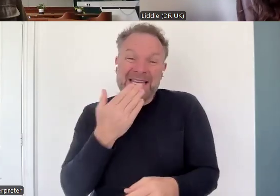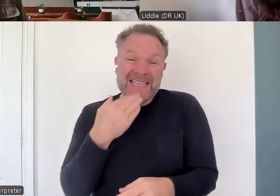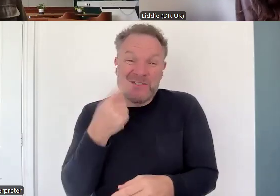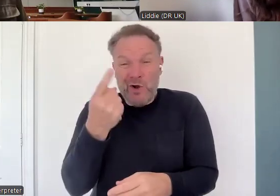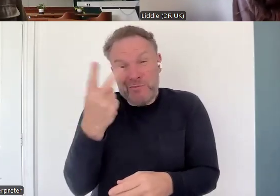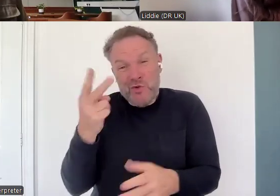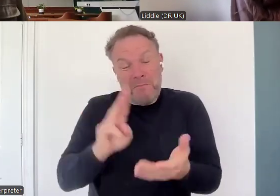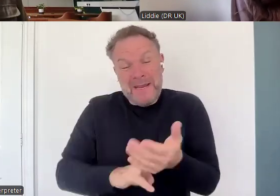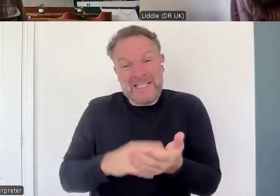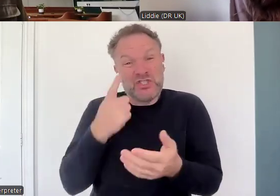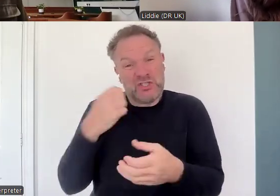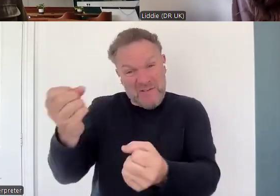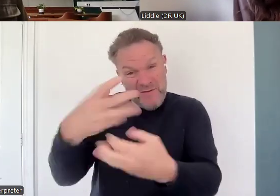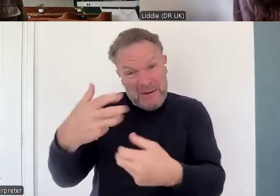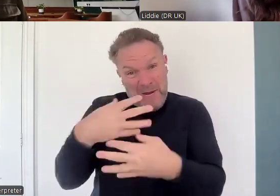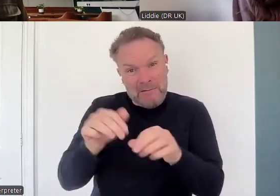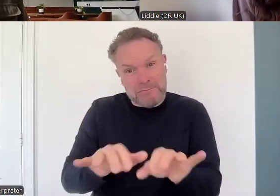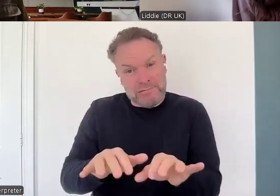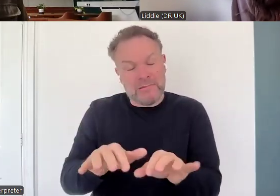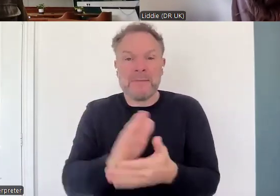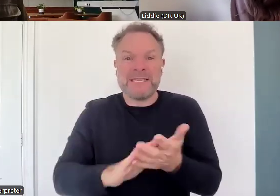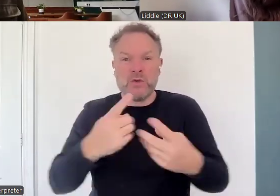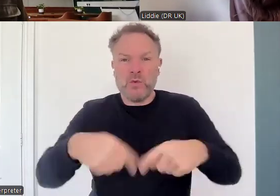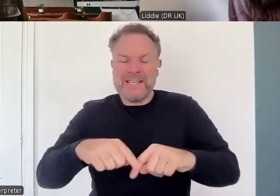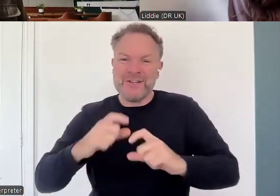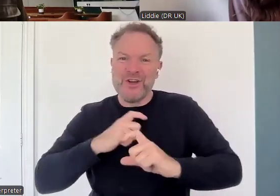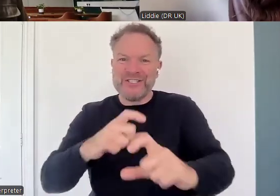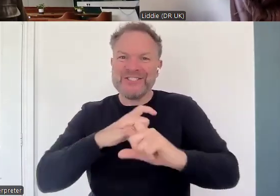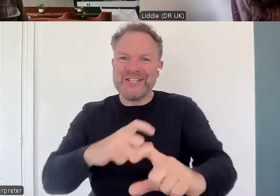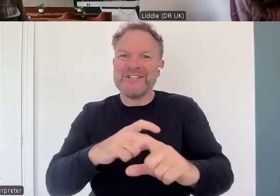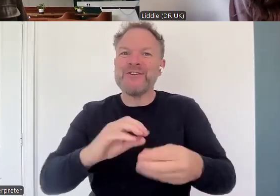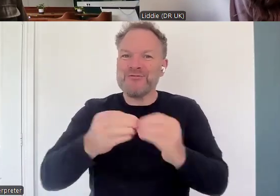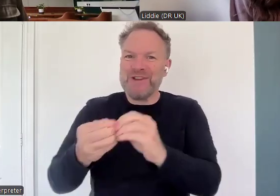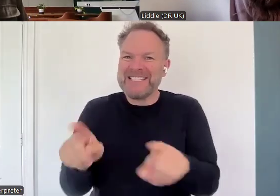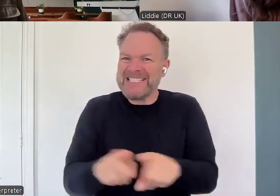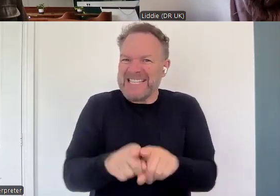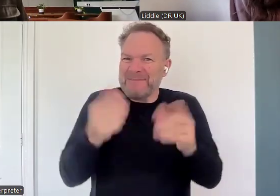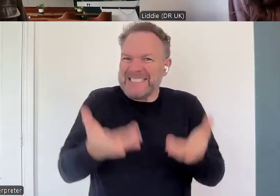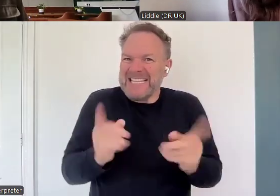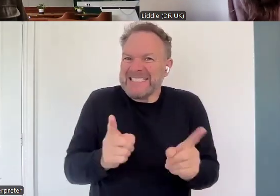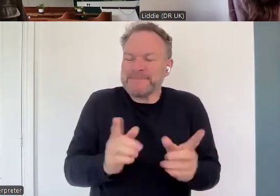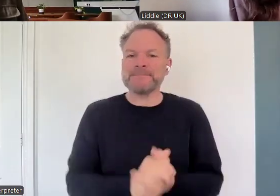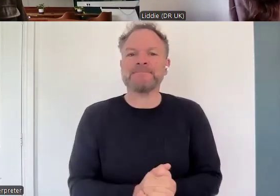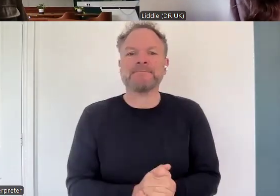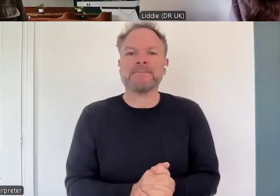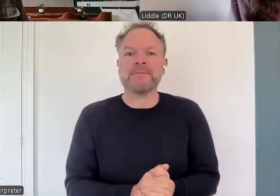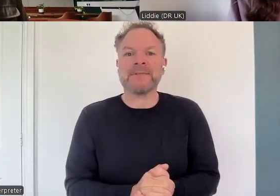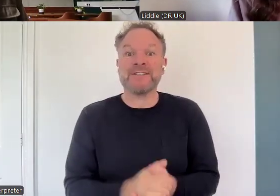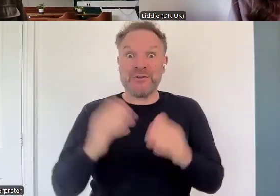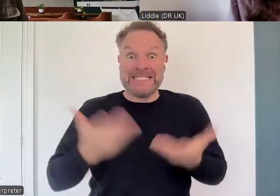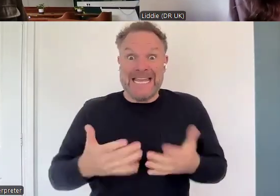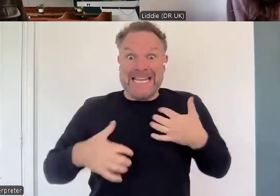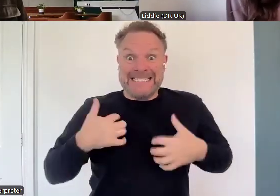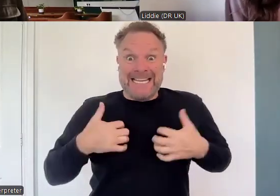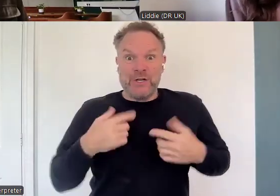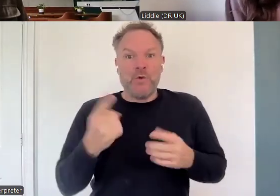this means we can keep creating resources and webinars like the one today. So today we're really excited to be joined